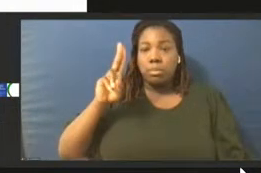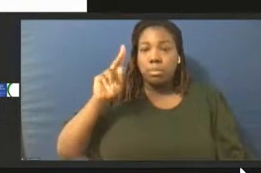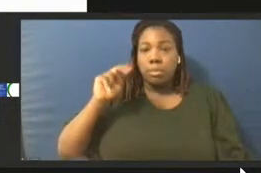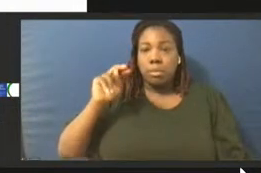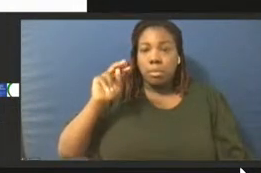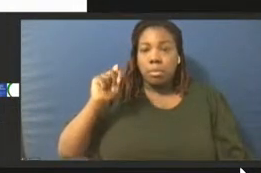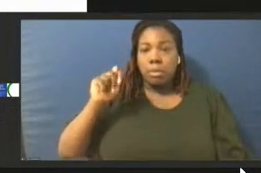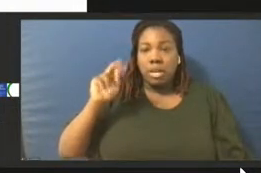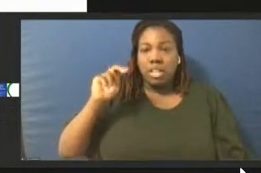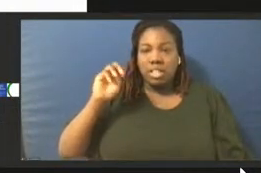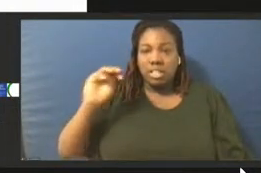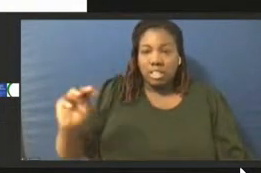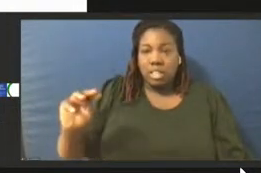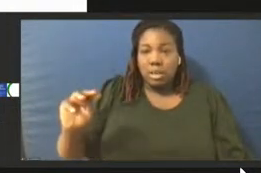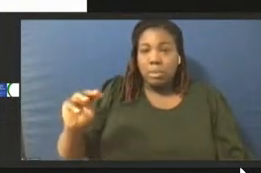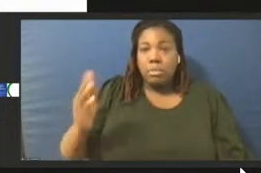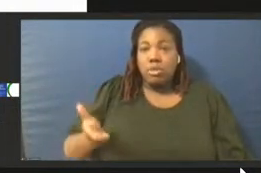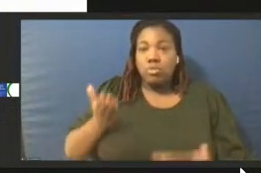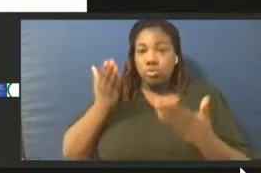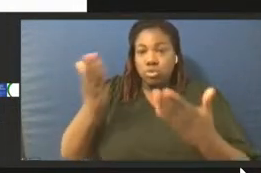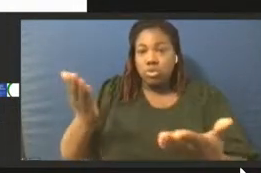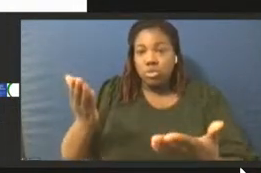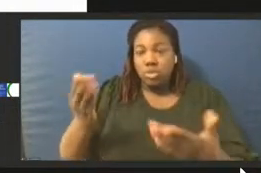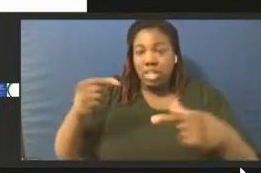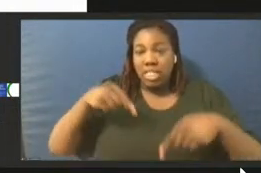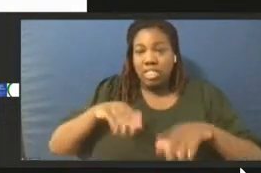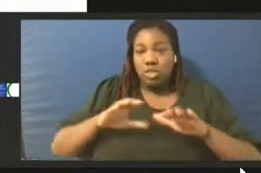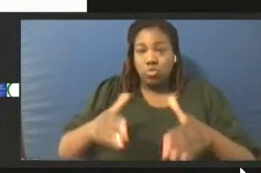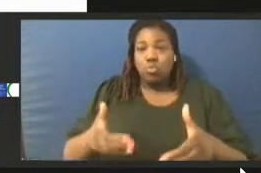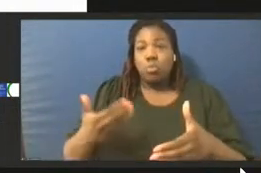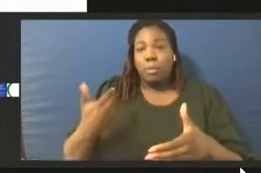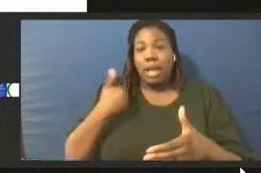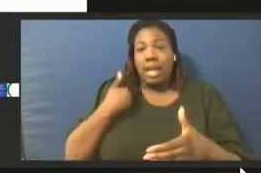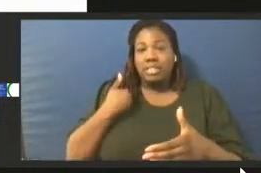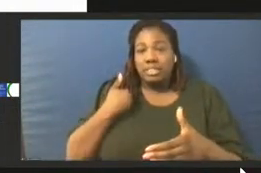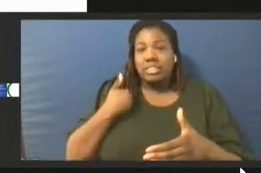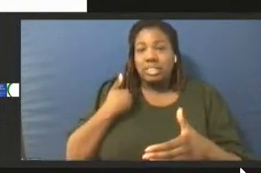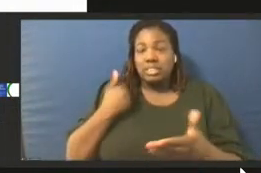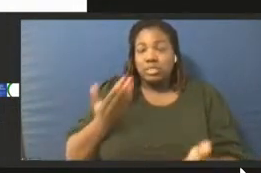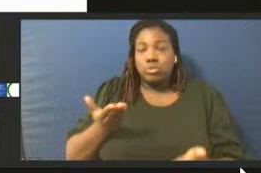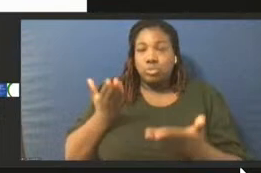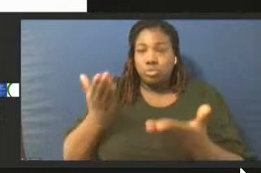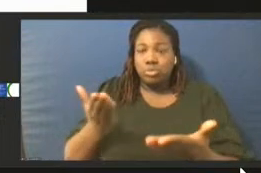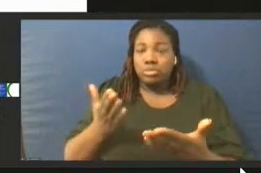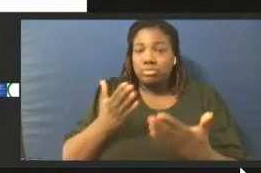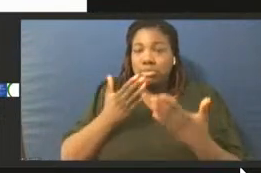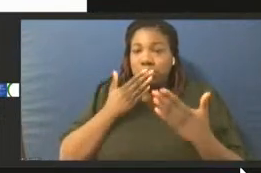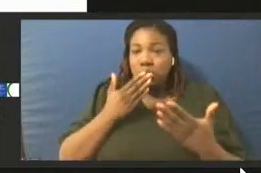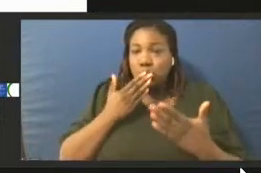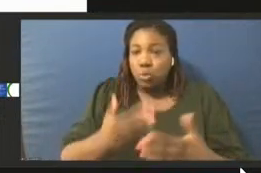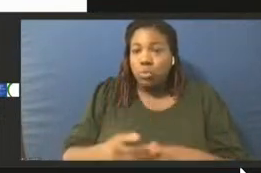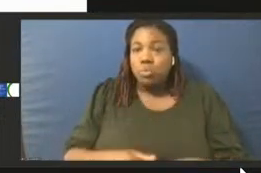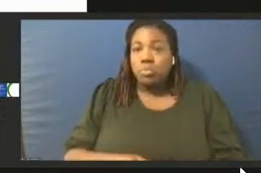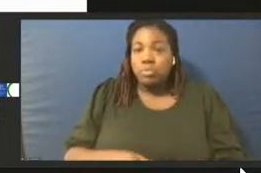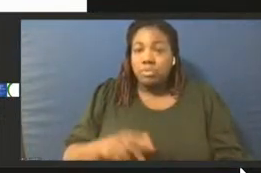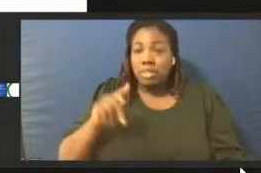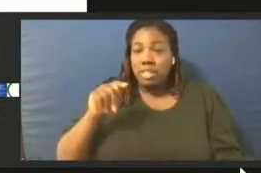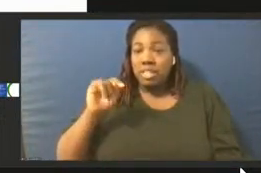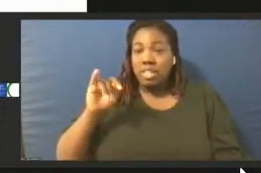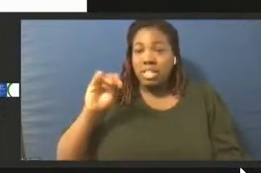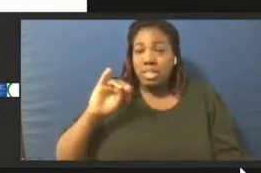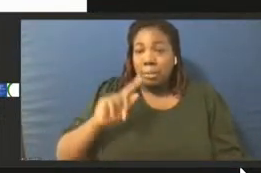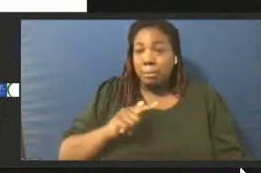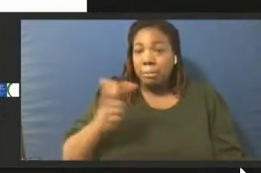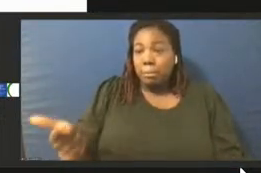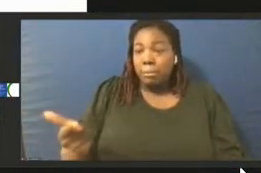exemplary recommendations that this group had to offer. Thank you. And Tim?